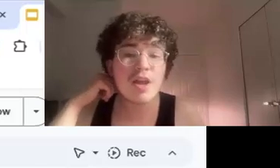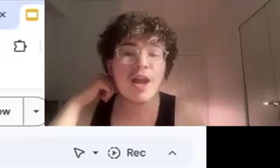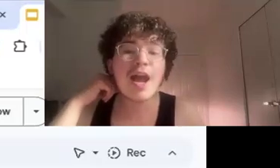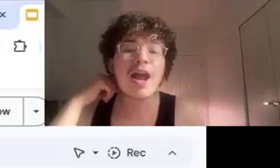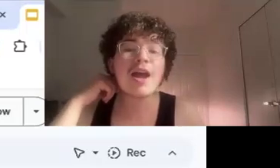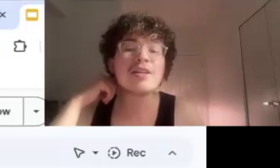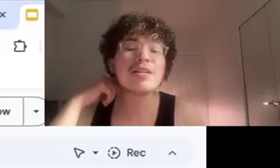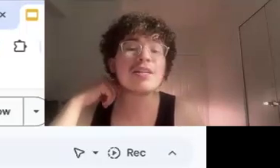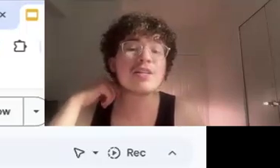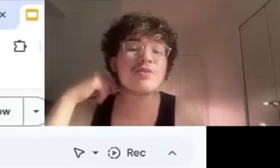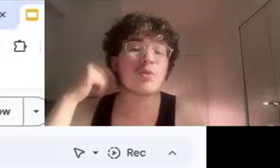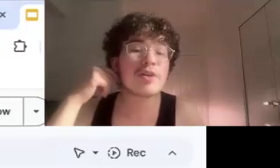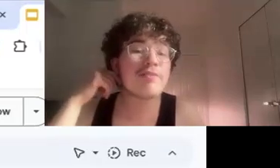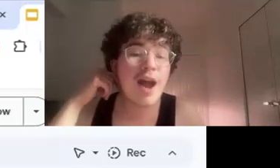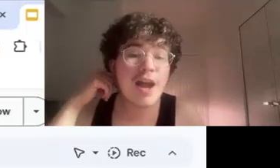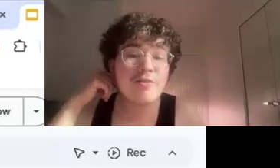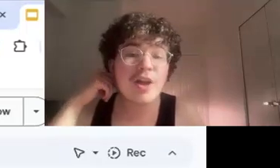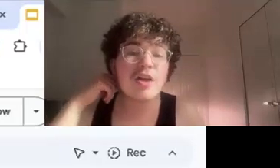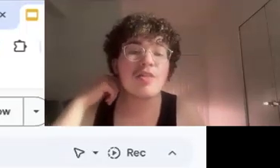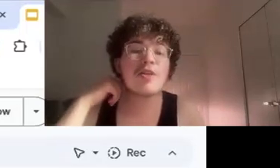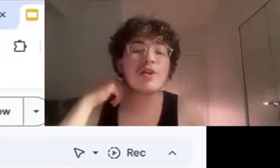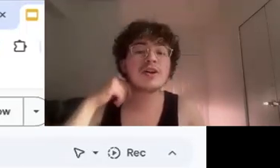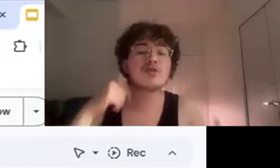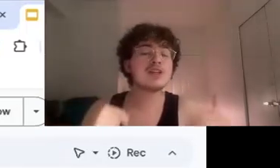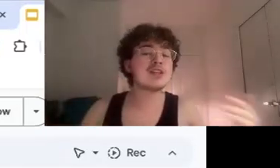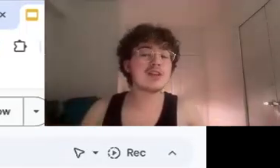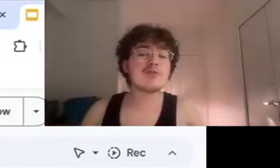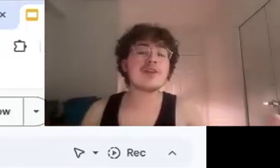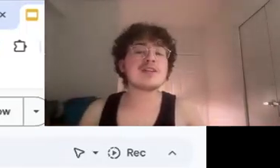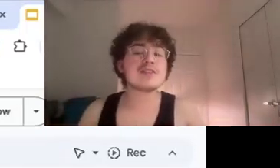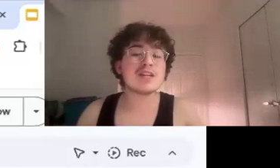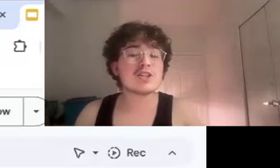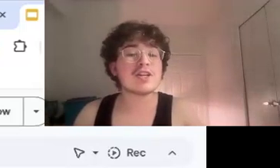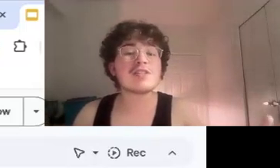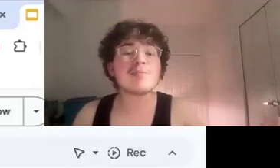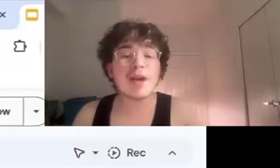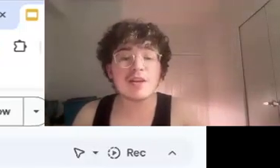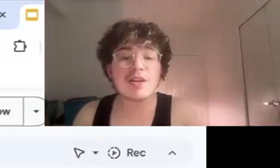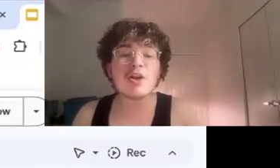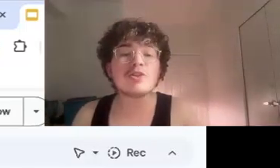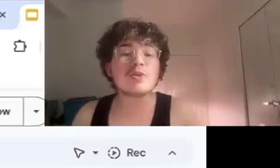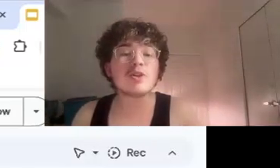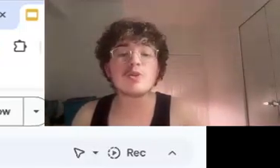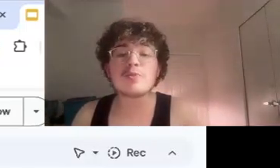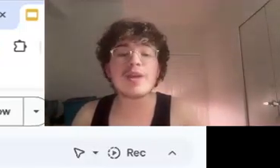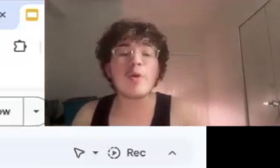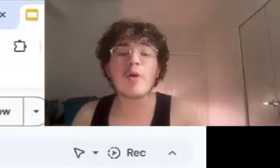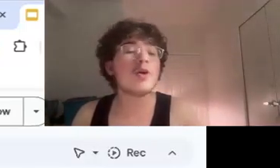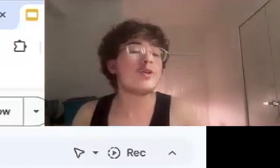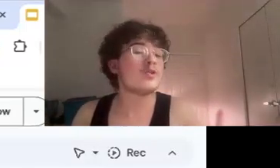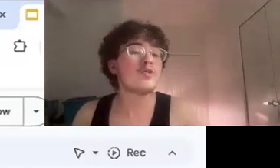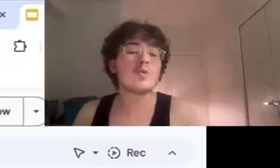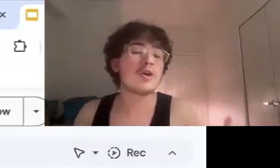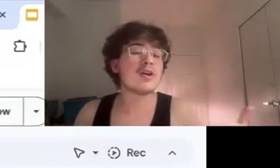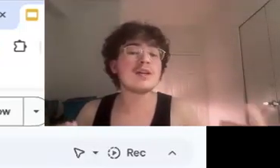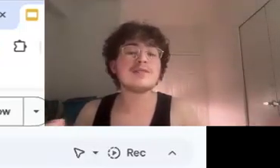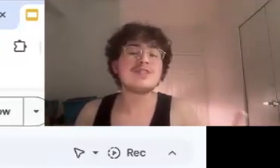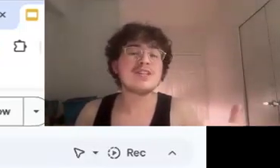records. So I culled together a lot of information this